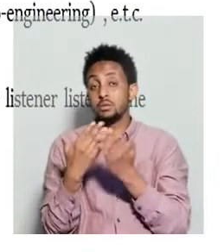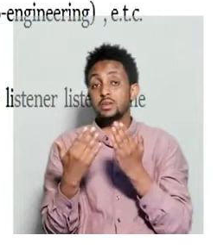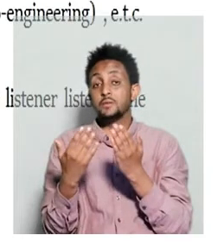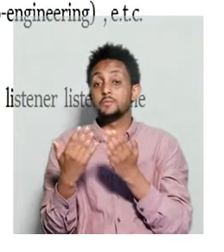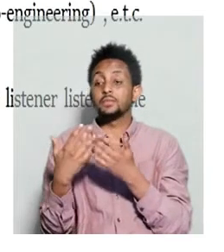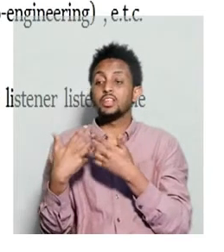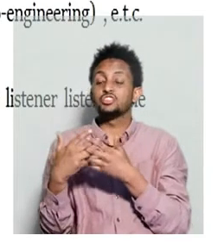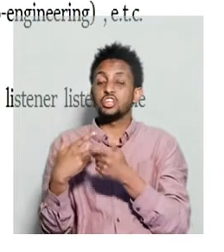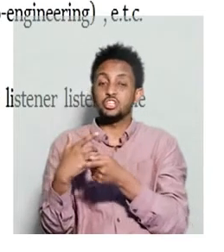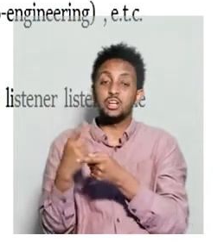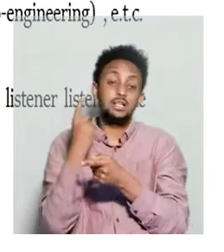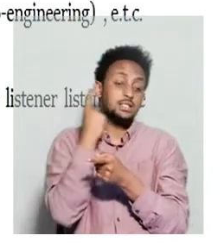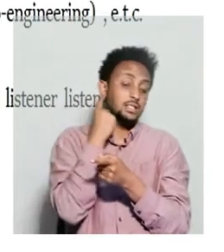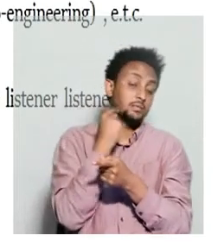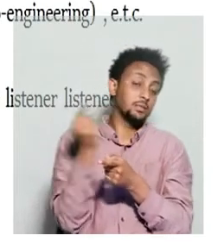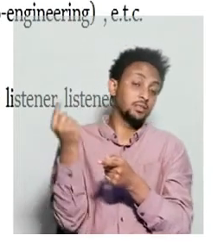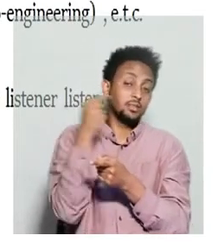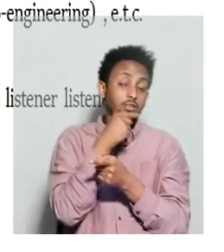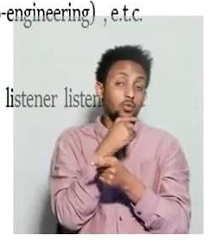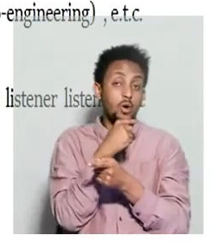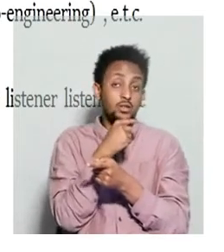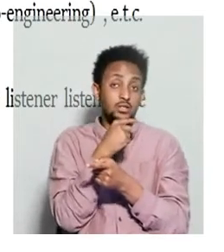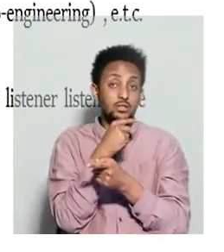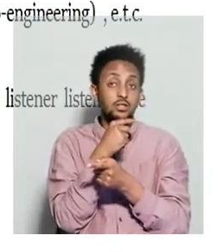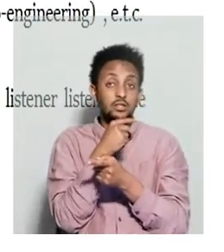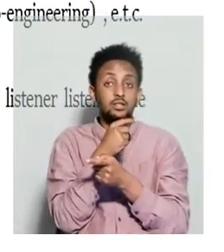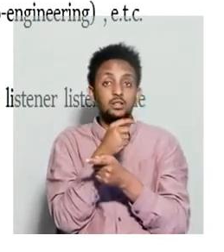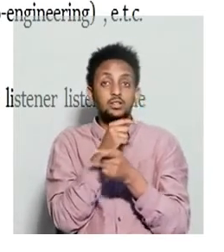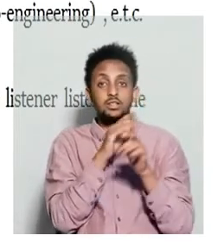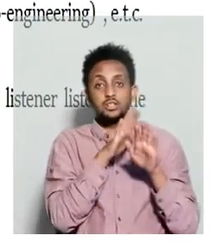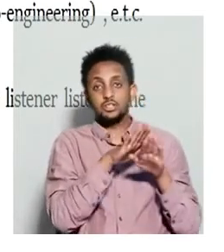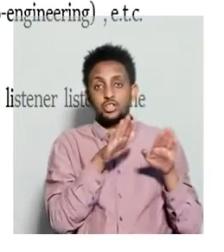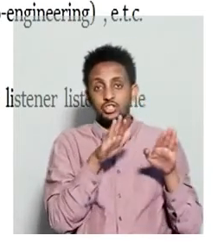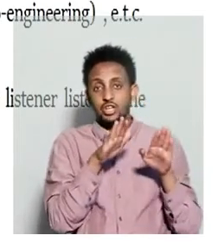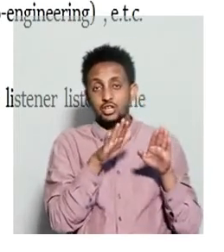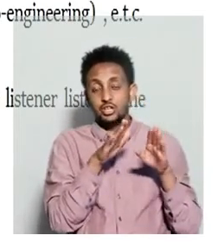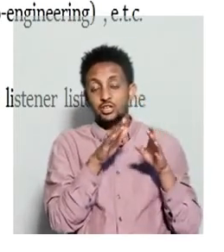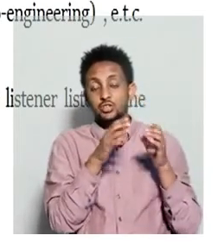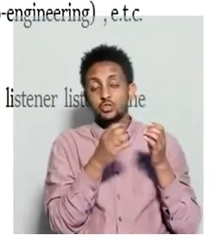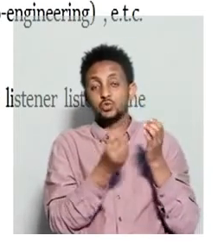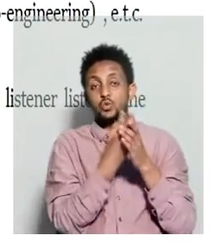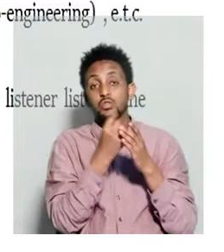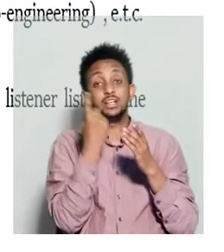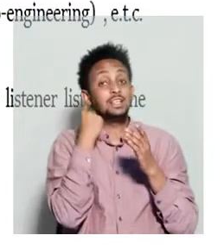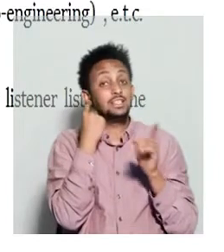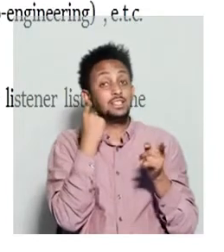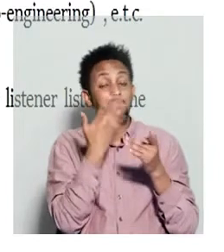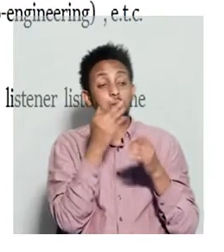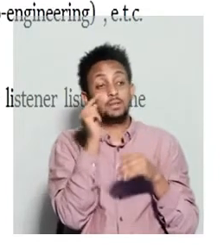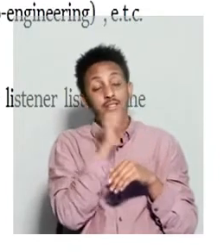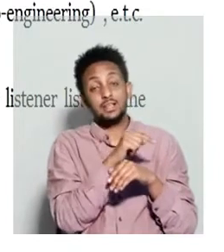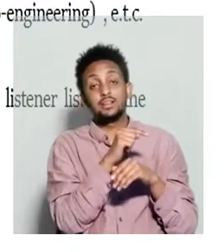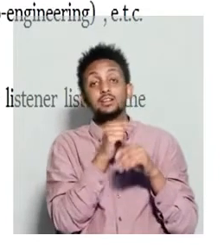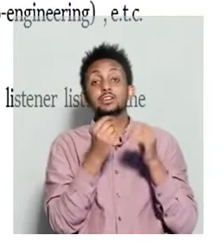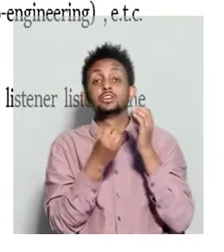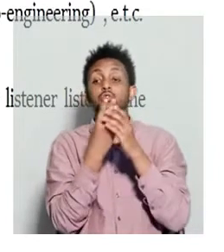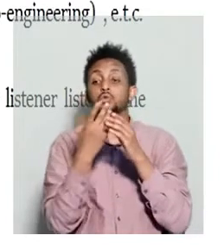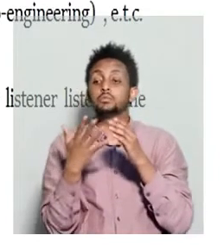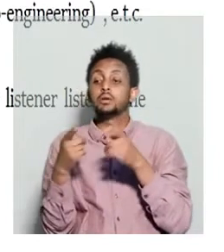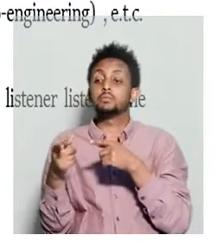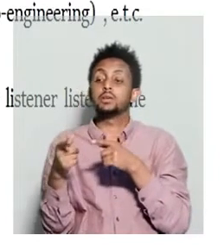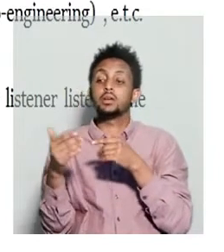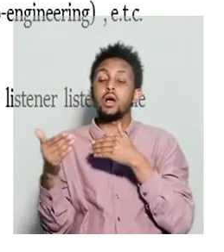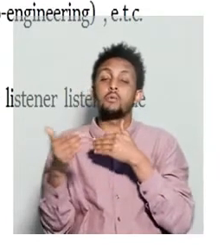stationary, the listener might tend to move towards stationary source, or the listener is there, but the source might